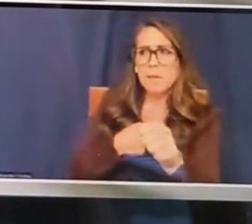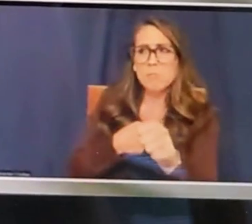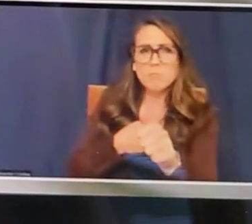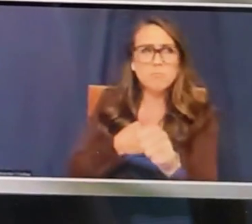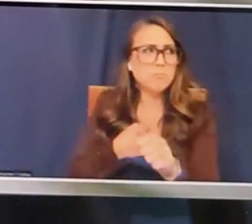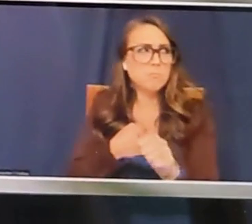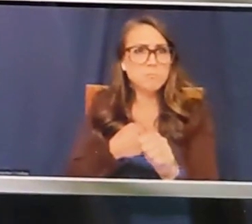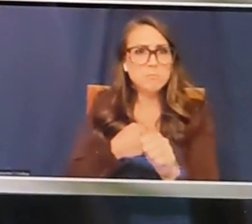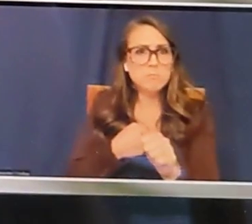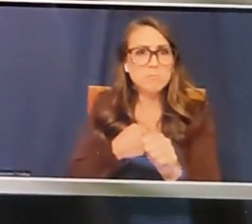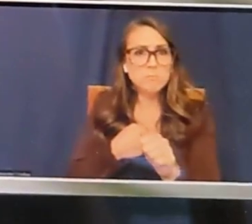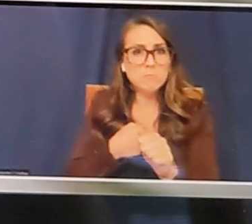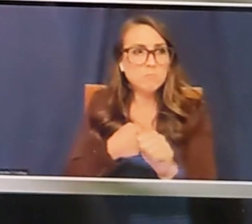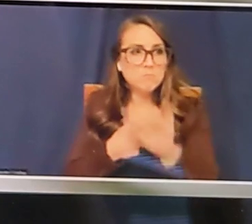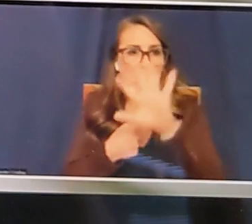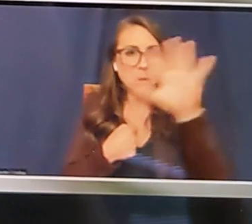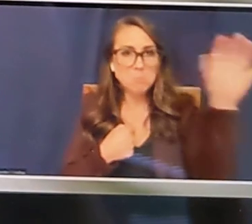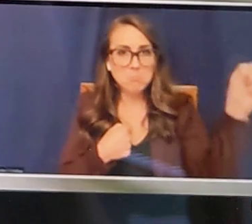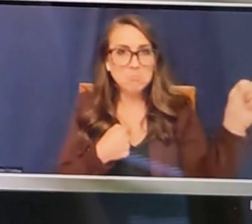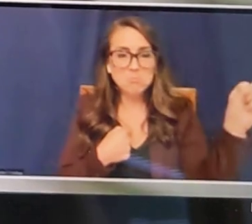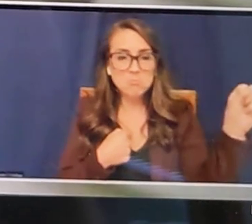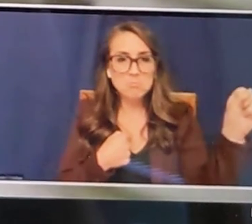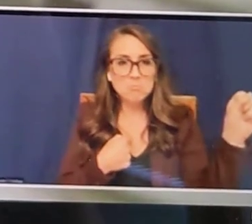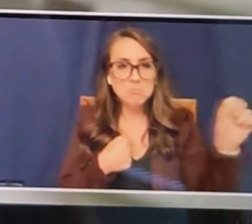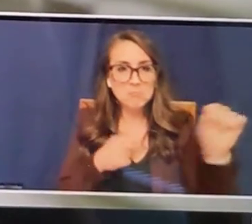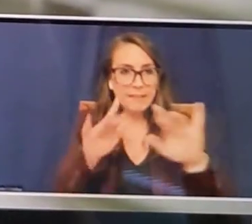He's gone. He's gone around. We're all clear now.